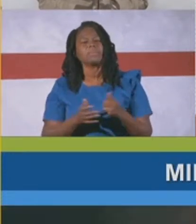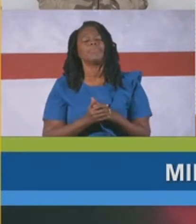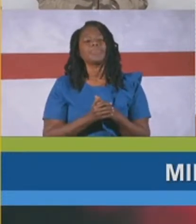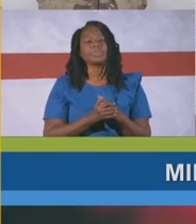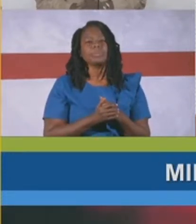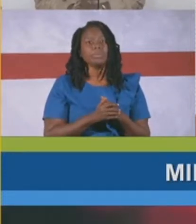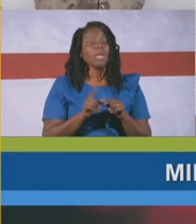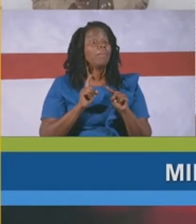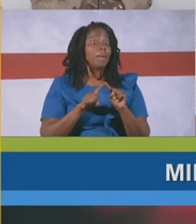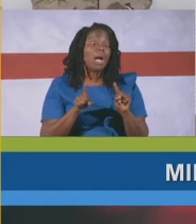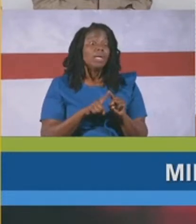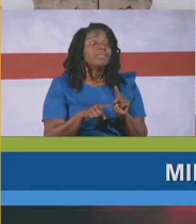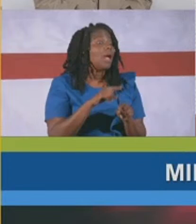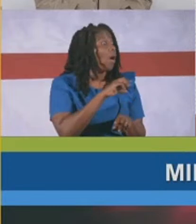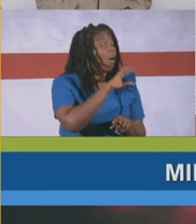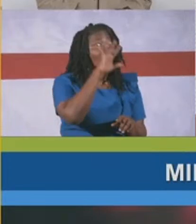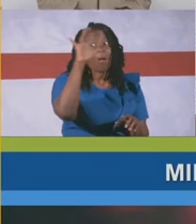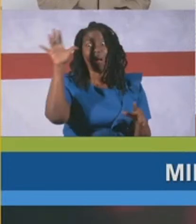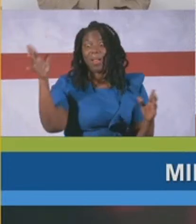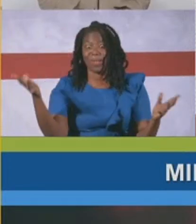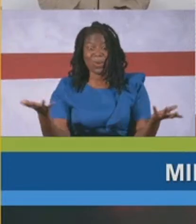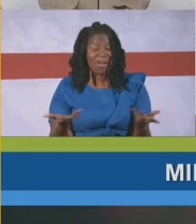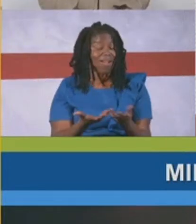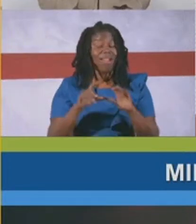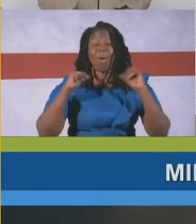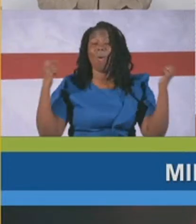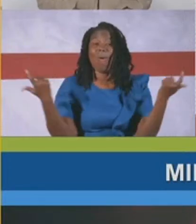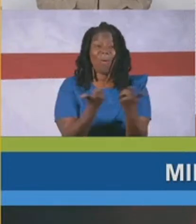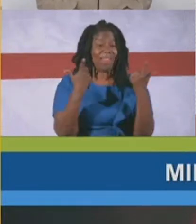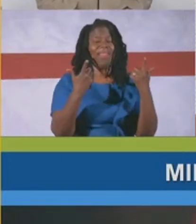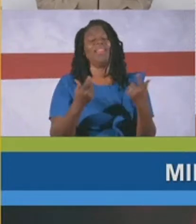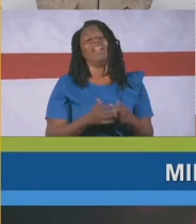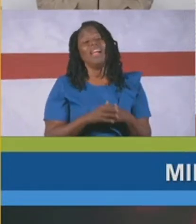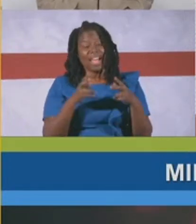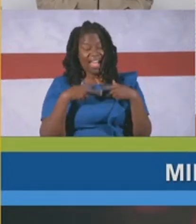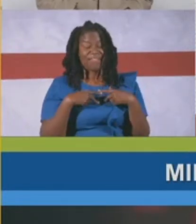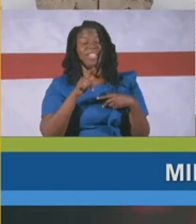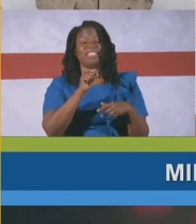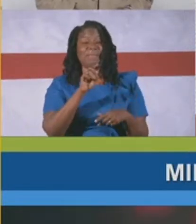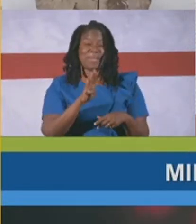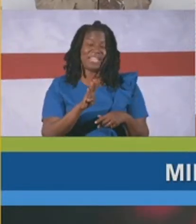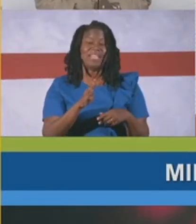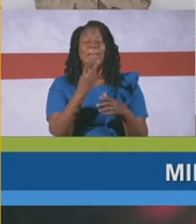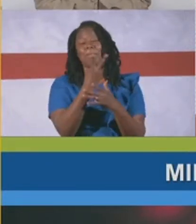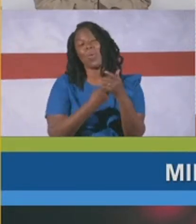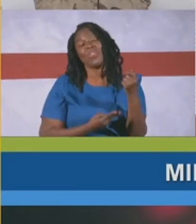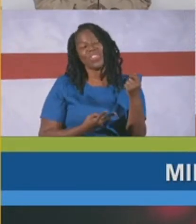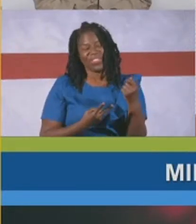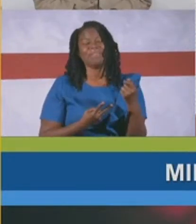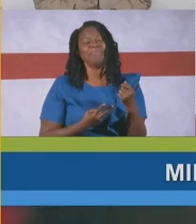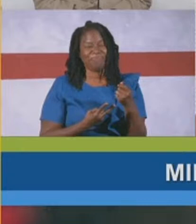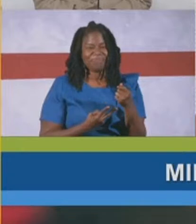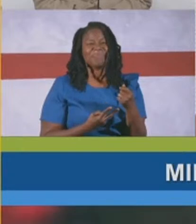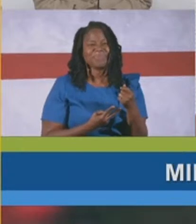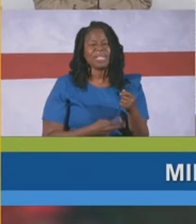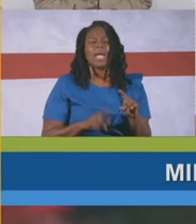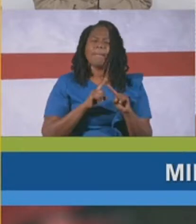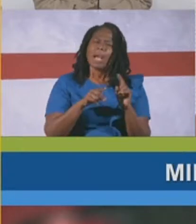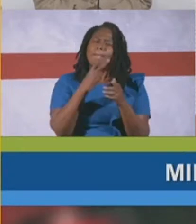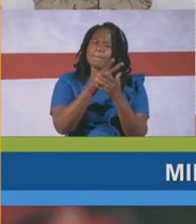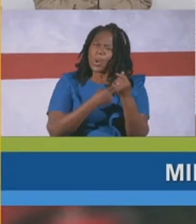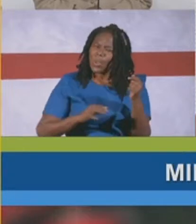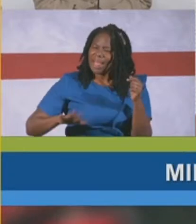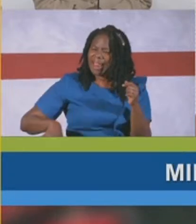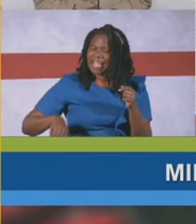of latent TB or active TB. The good news is that both latent